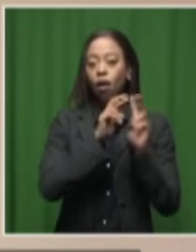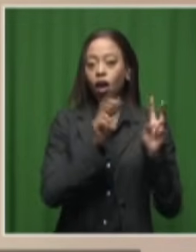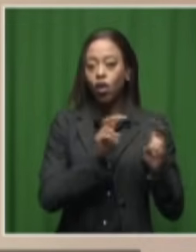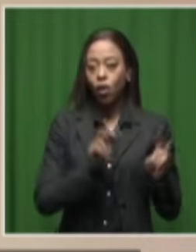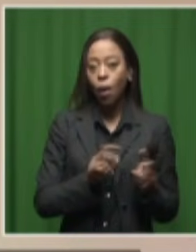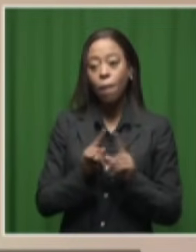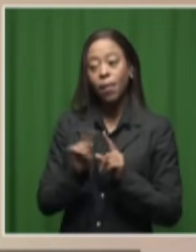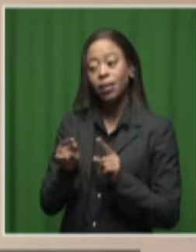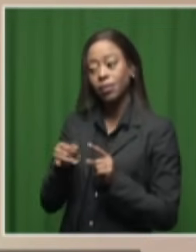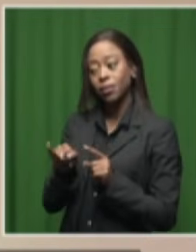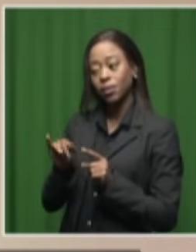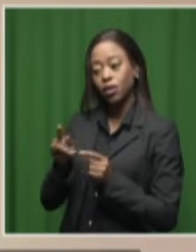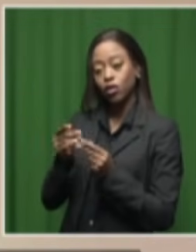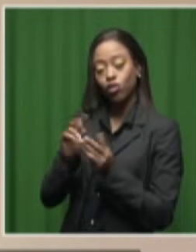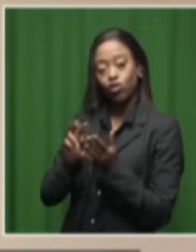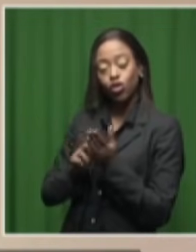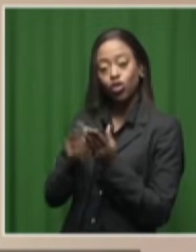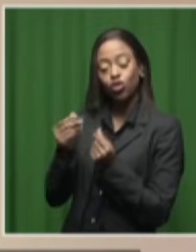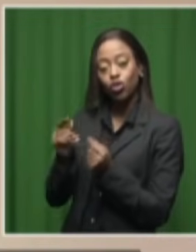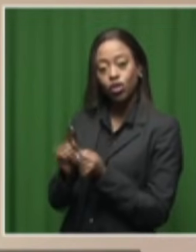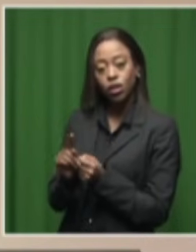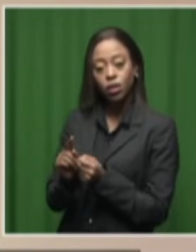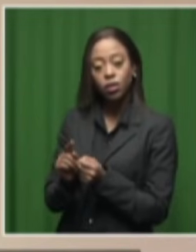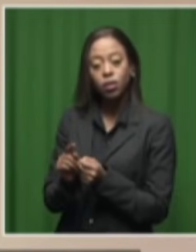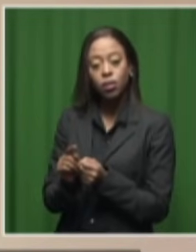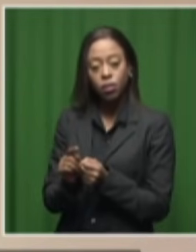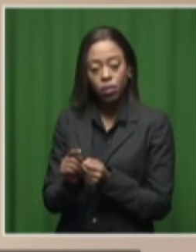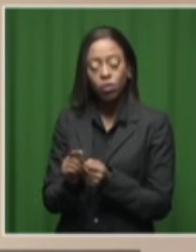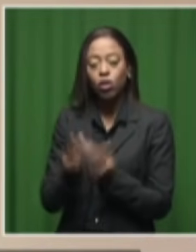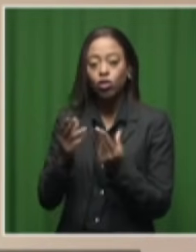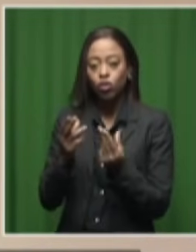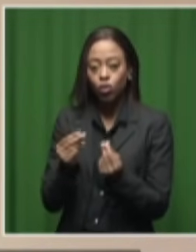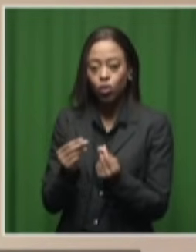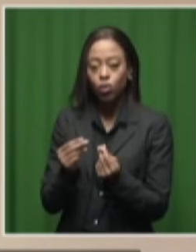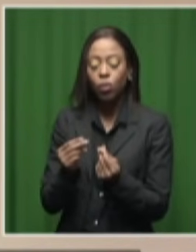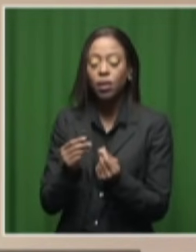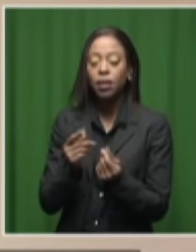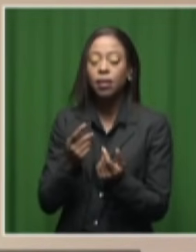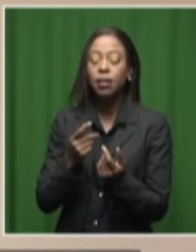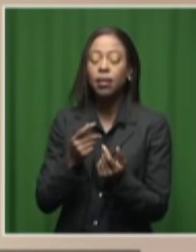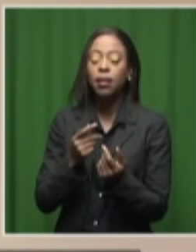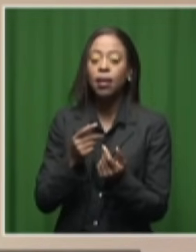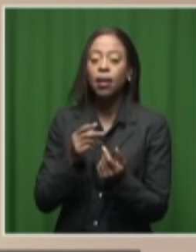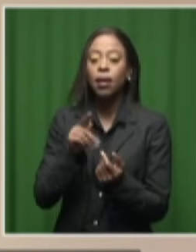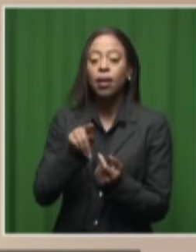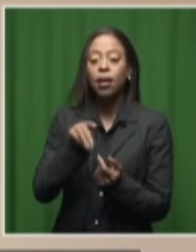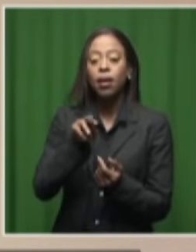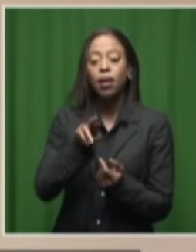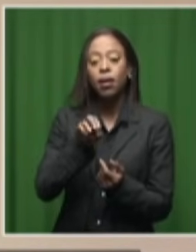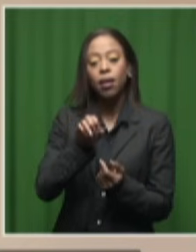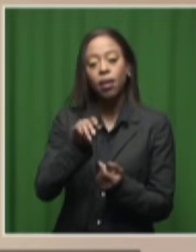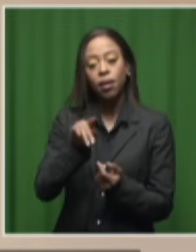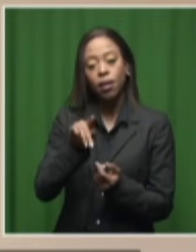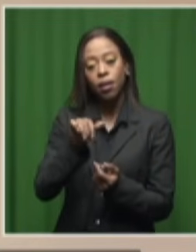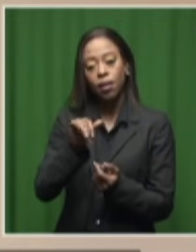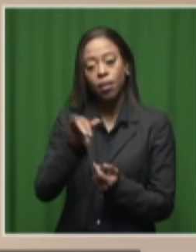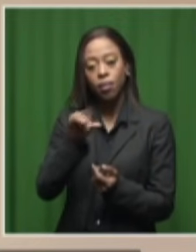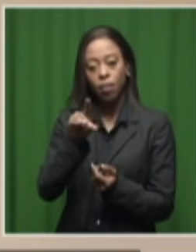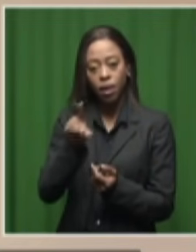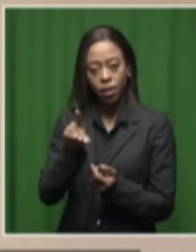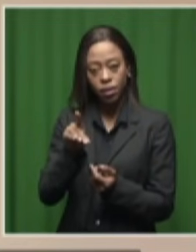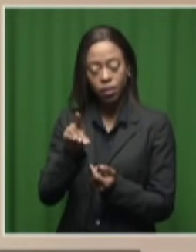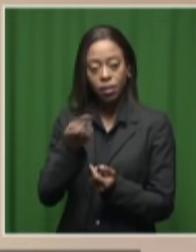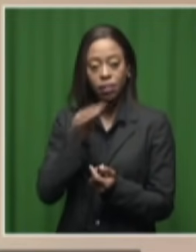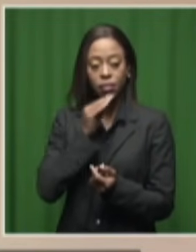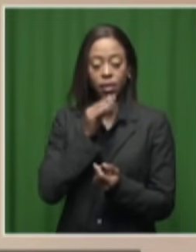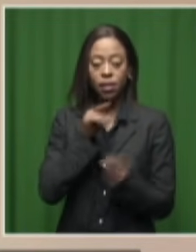must do a prepaid meter. Well, that means both the municipality and the residents moving forward will be